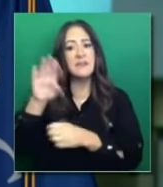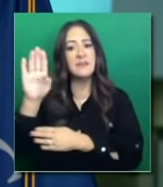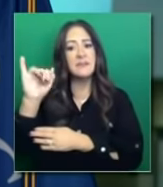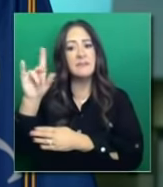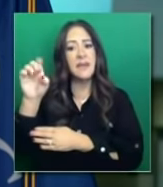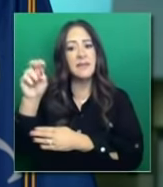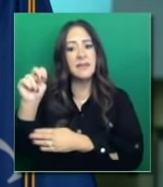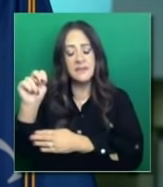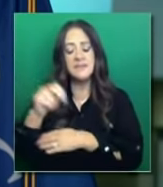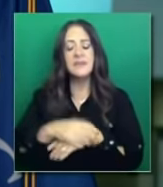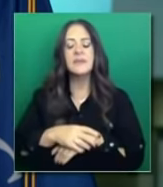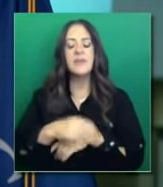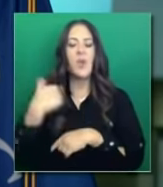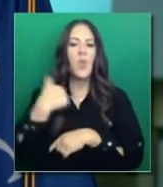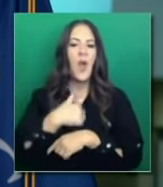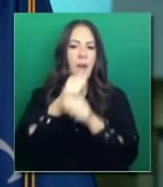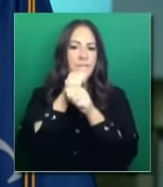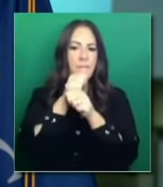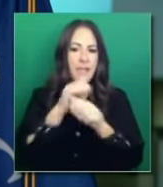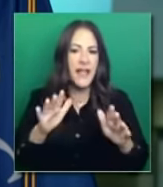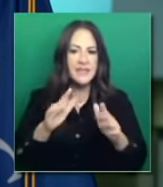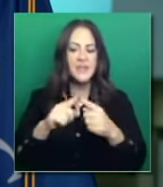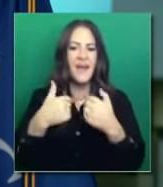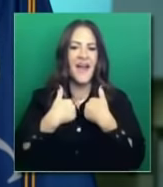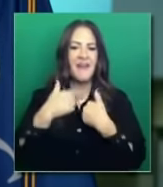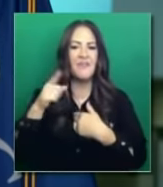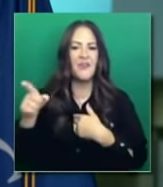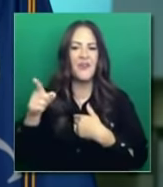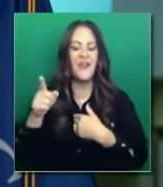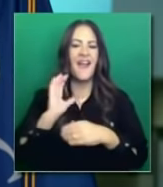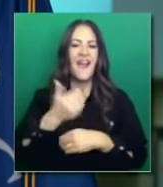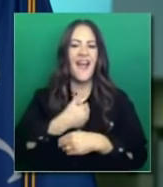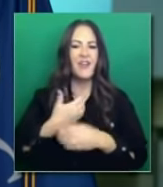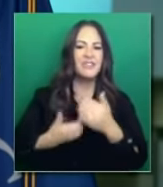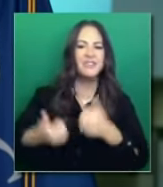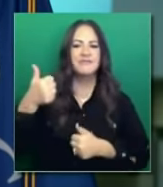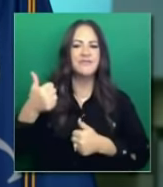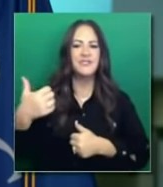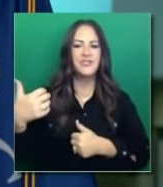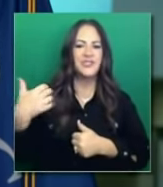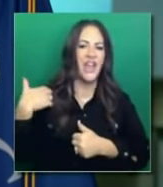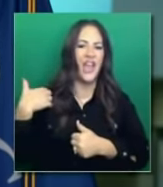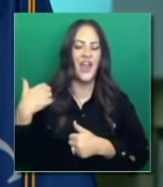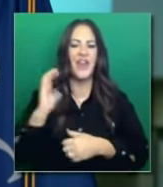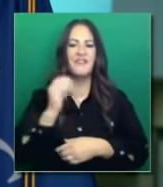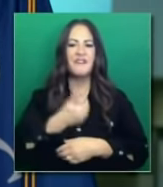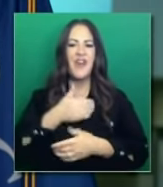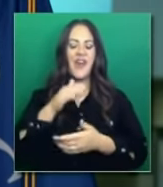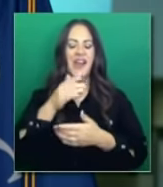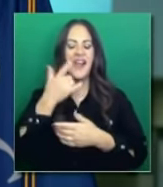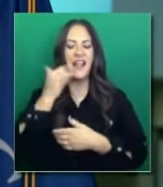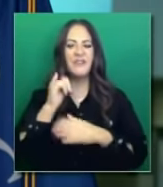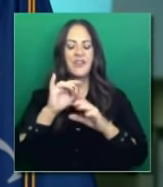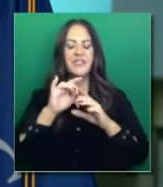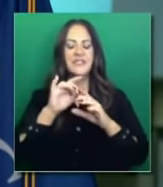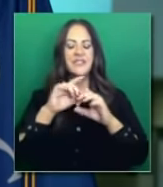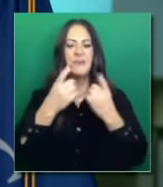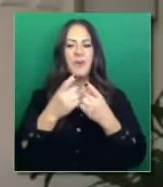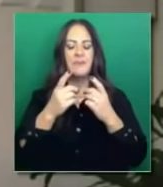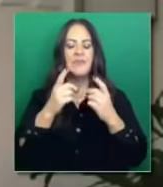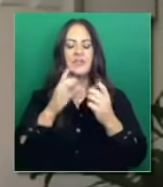So we are blessed to have her chairing our school board here in the state of California. And Linda, I will now turn it over to